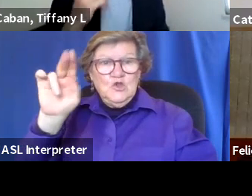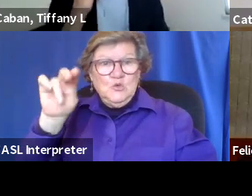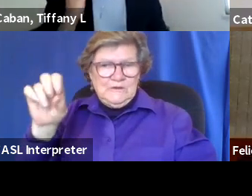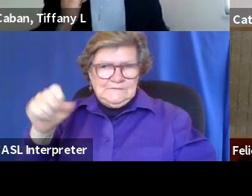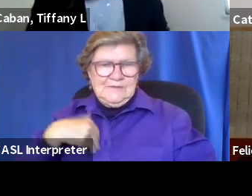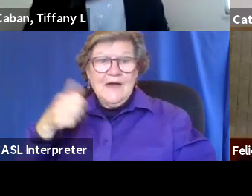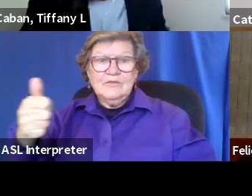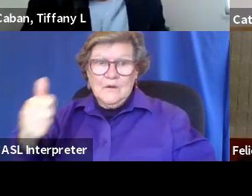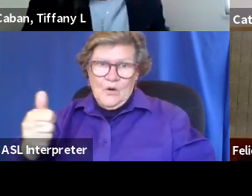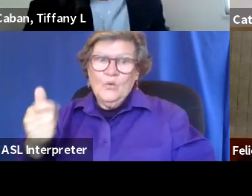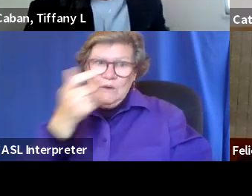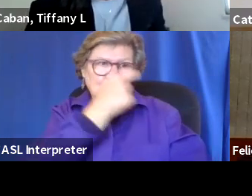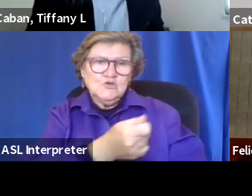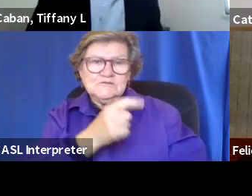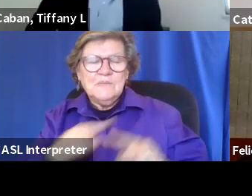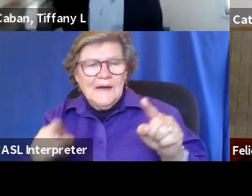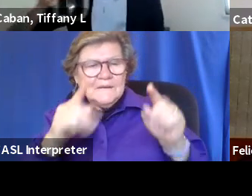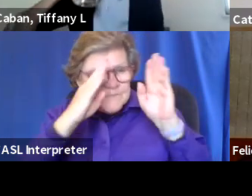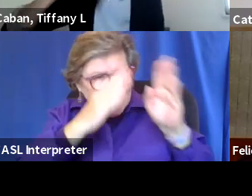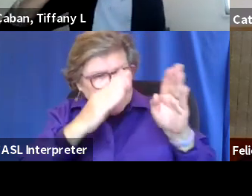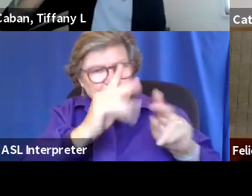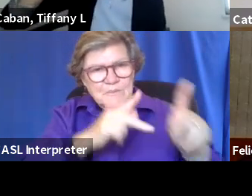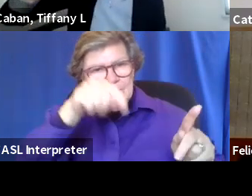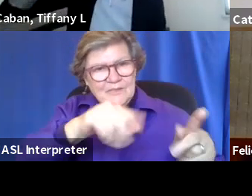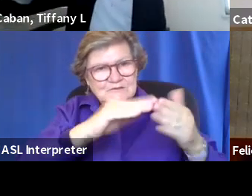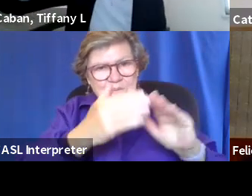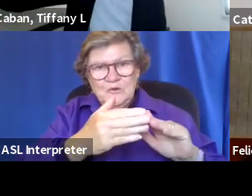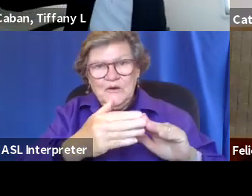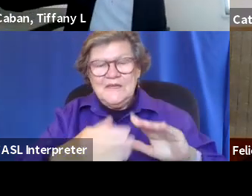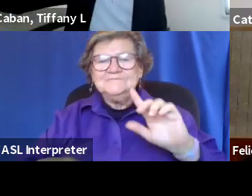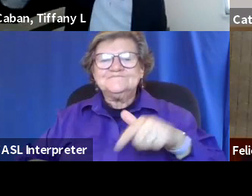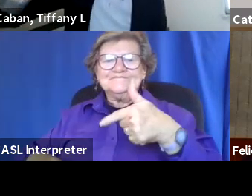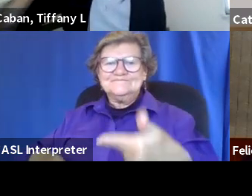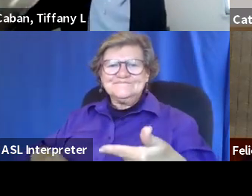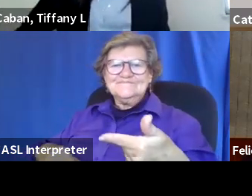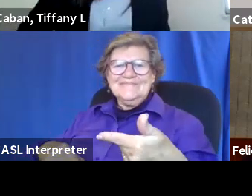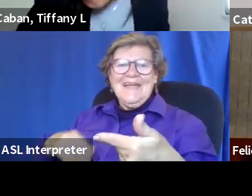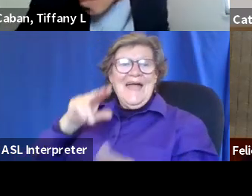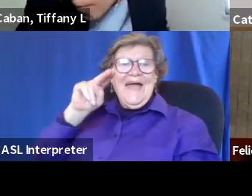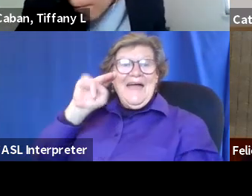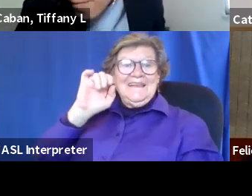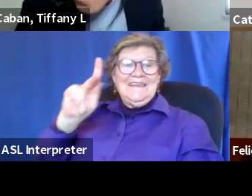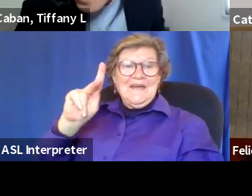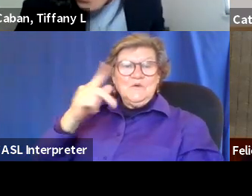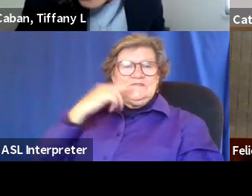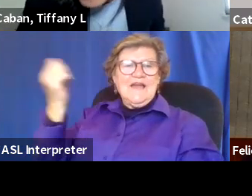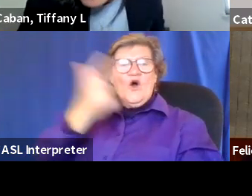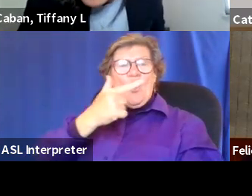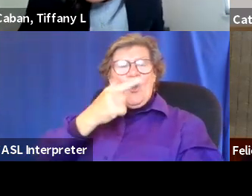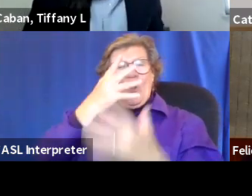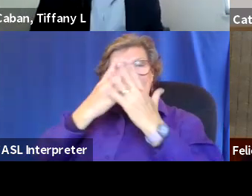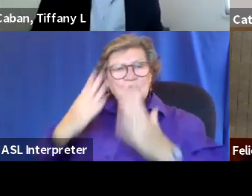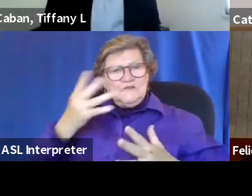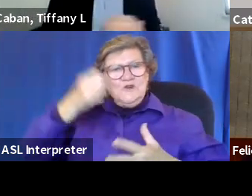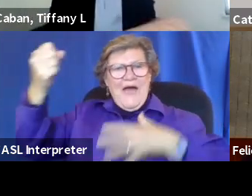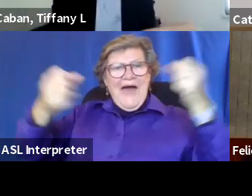let's advocate for the people of this community. Thank you. You know what? I think Nick would think that we should take all the prisoners out of Rikers and